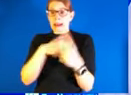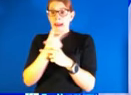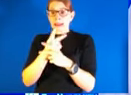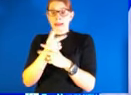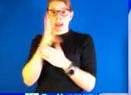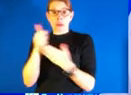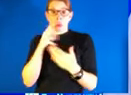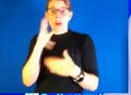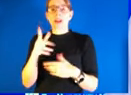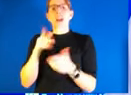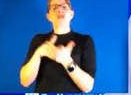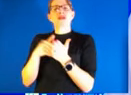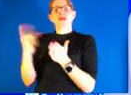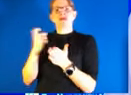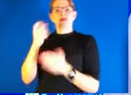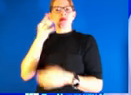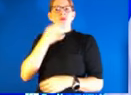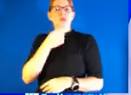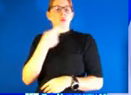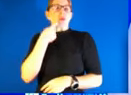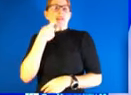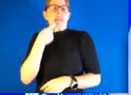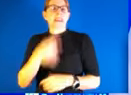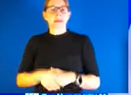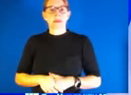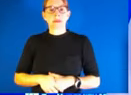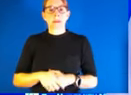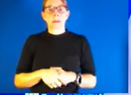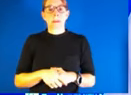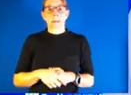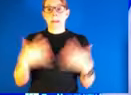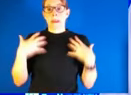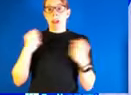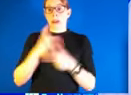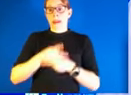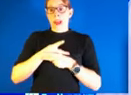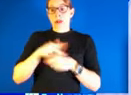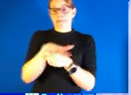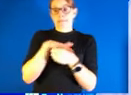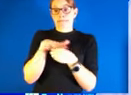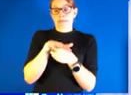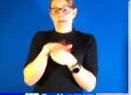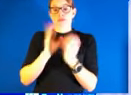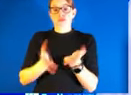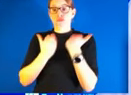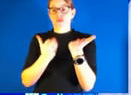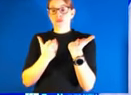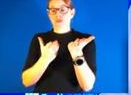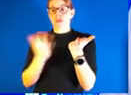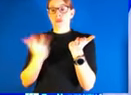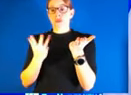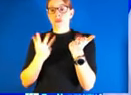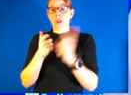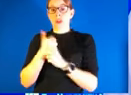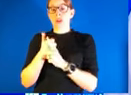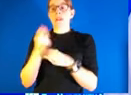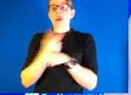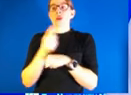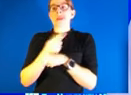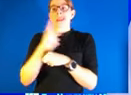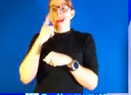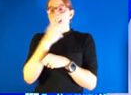here recently. So in the healthcare setting, it is recommended that you use eye protection. And eye